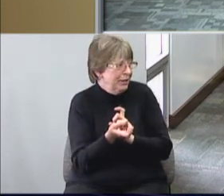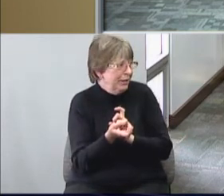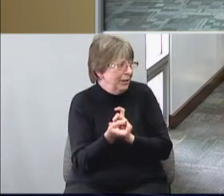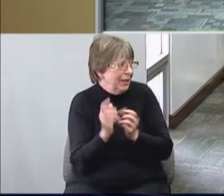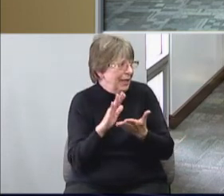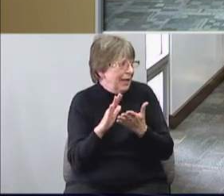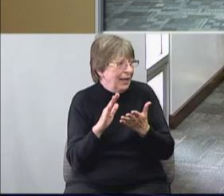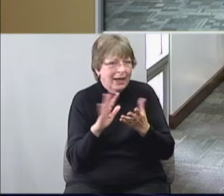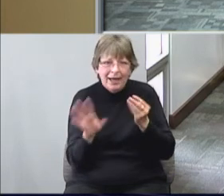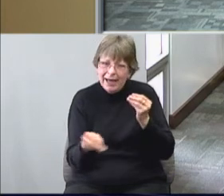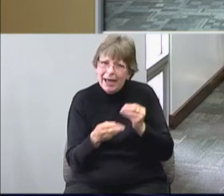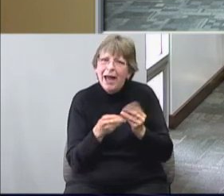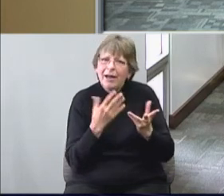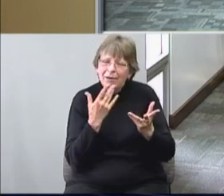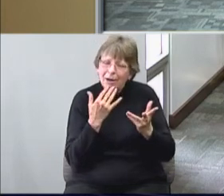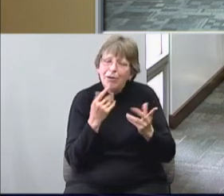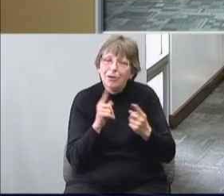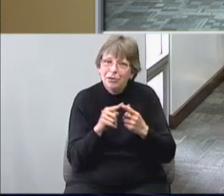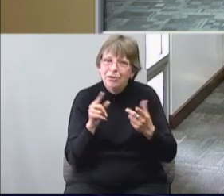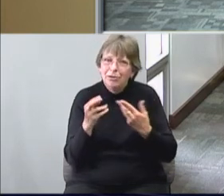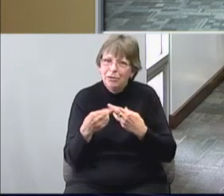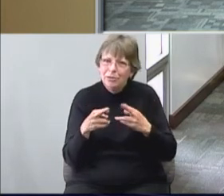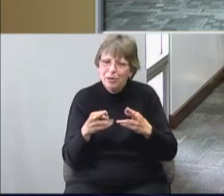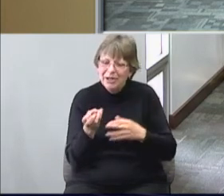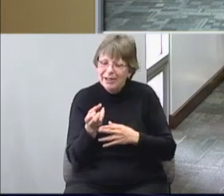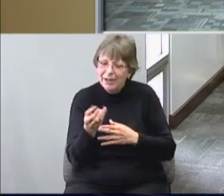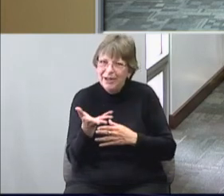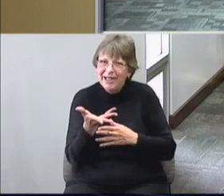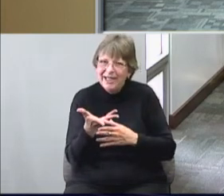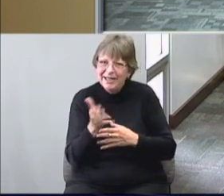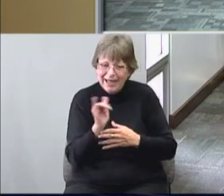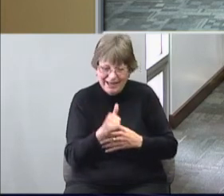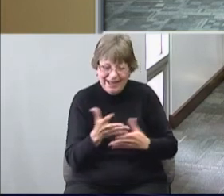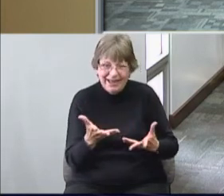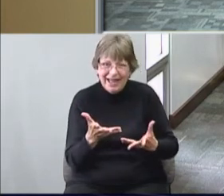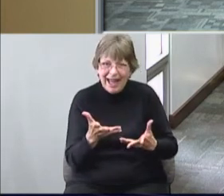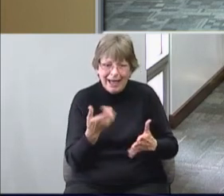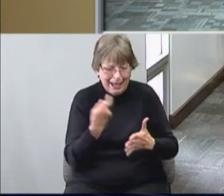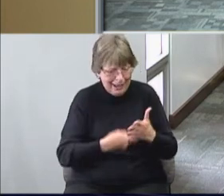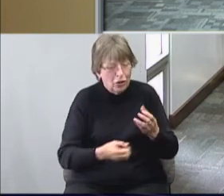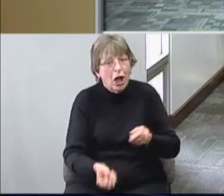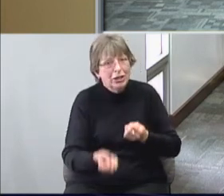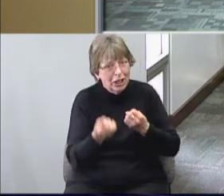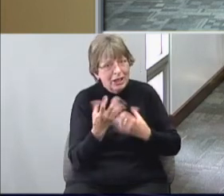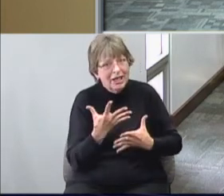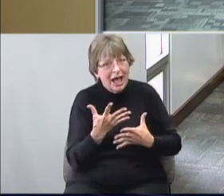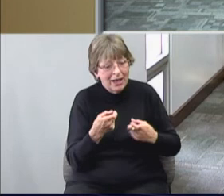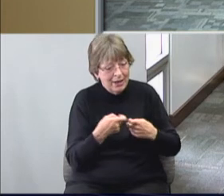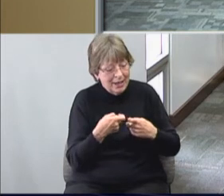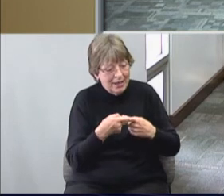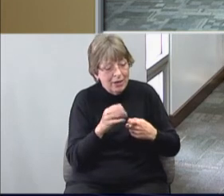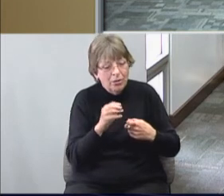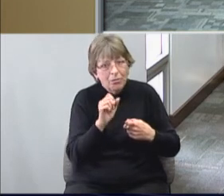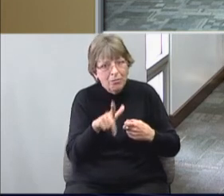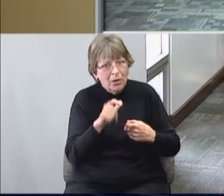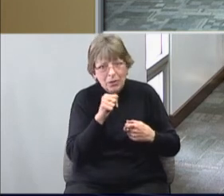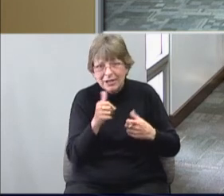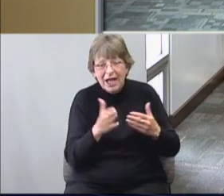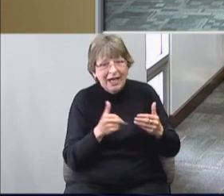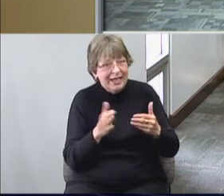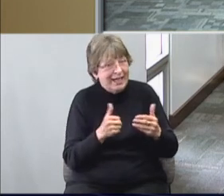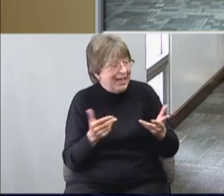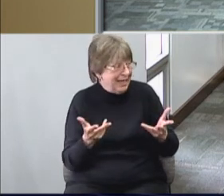more color to the room. And little things like this, it does cost a lot because the electrical was not easy to